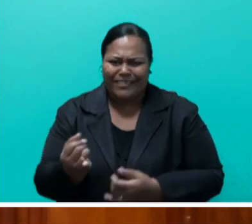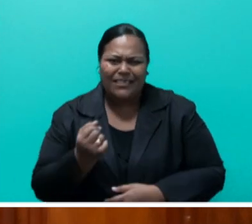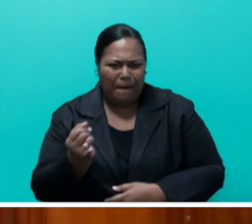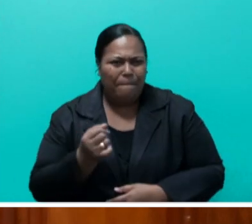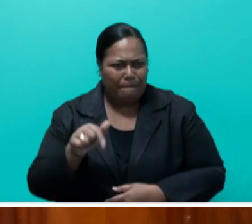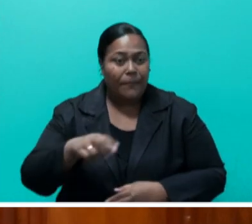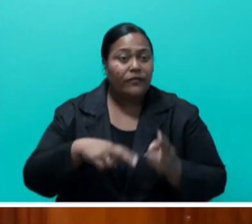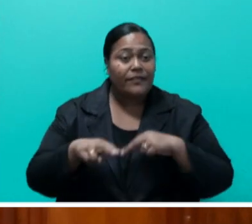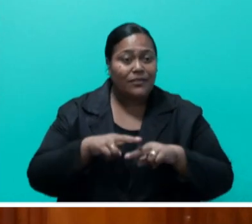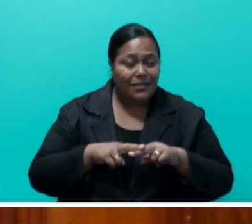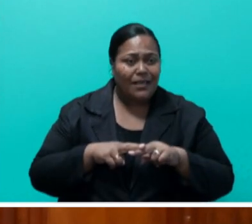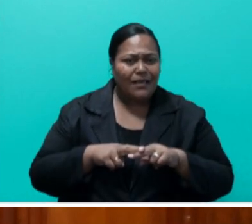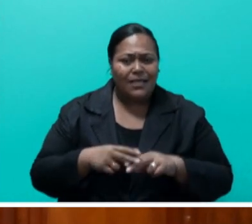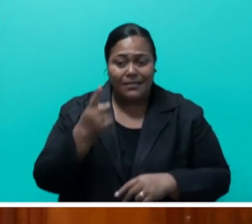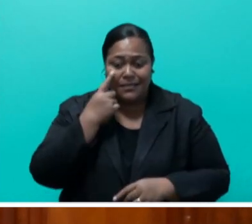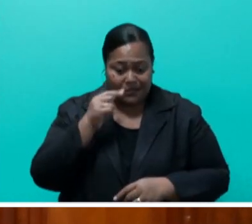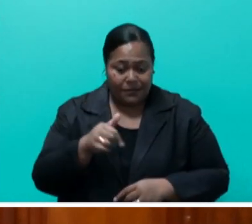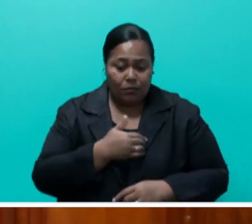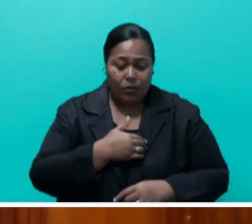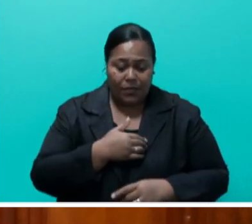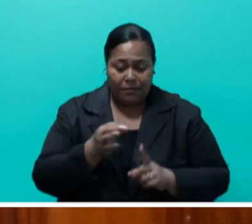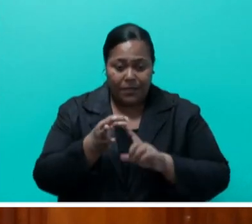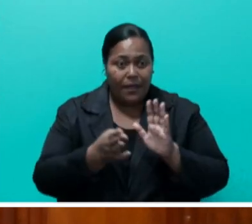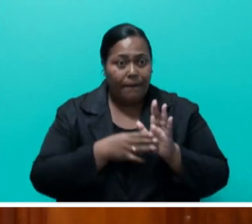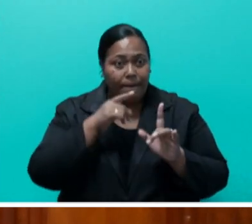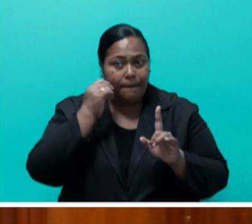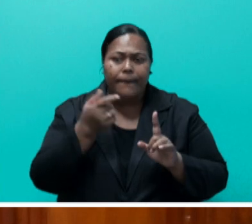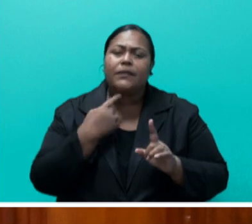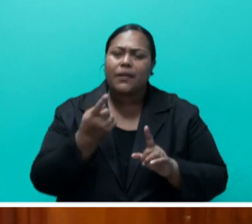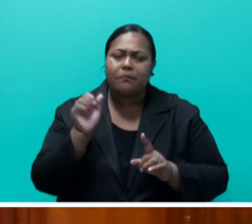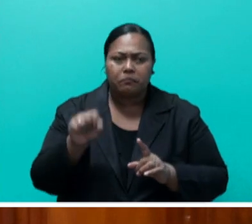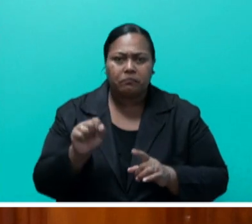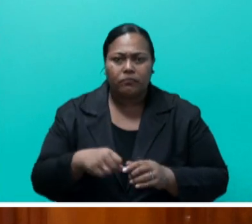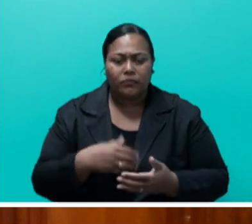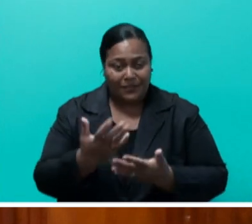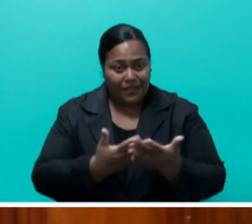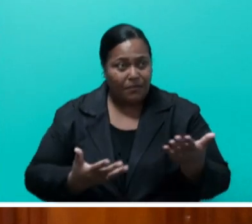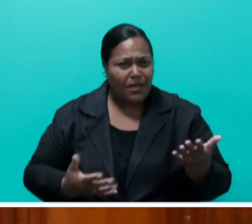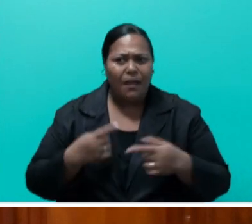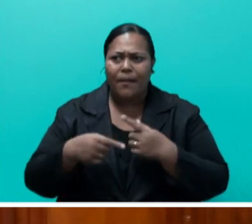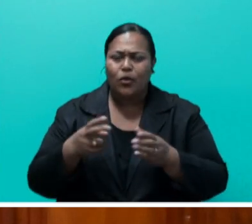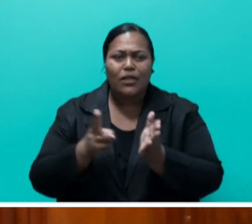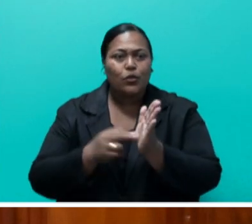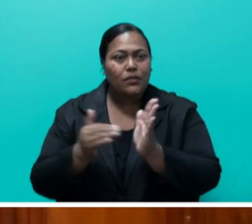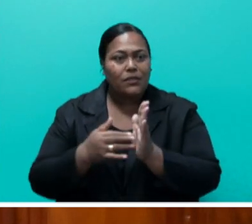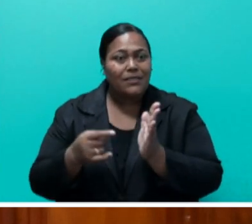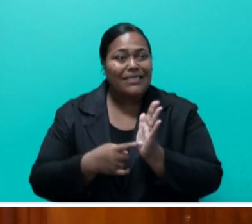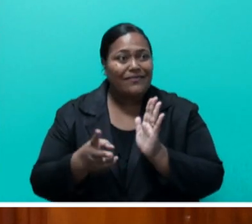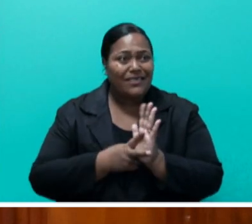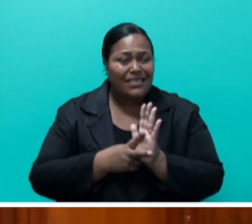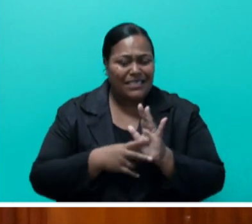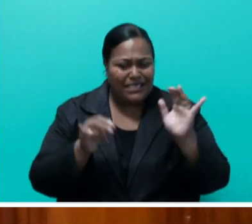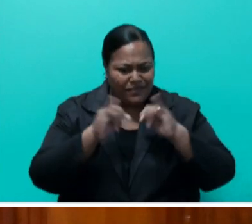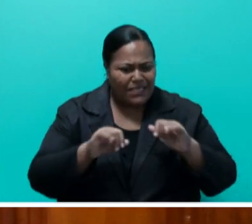has ensured that a statement was given with respect to a New Zealand TV investigative series,